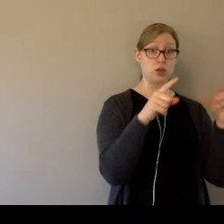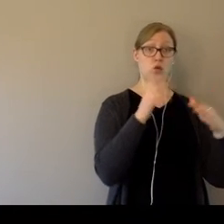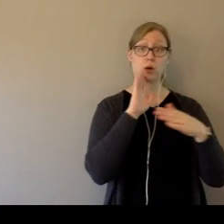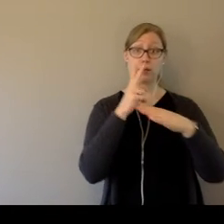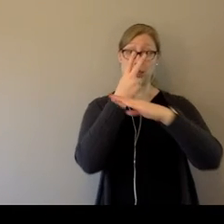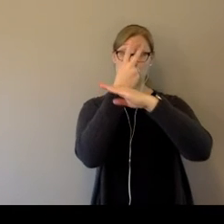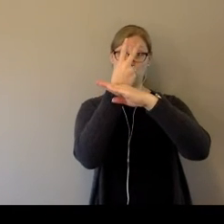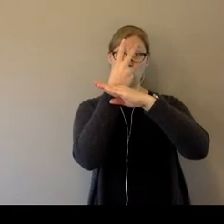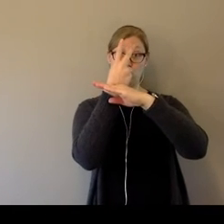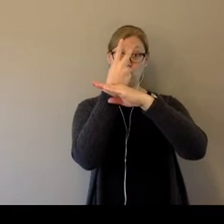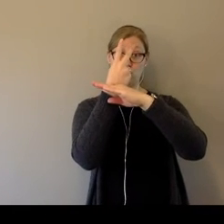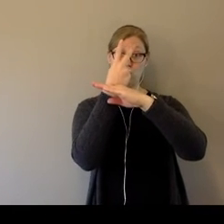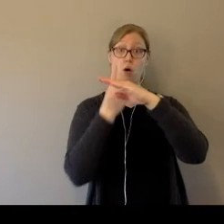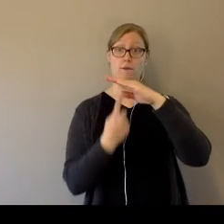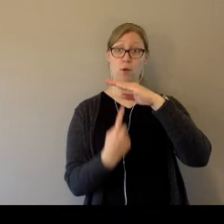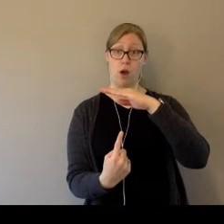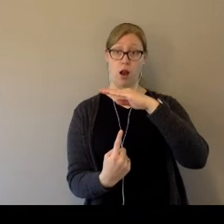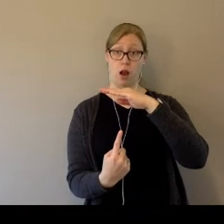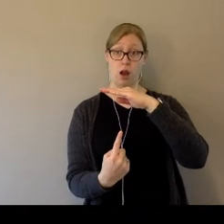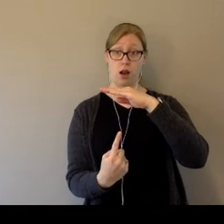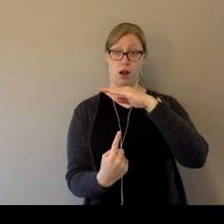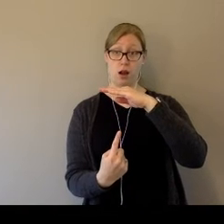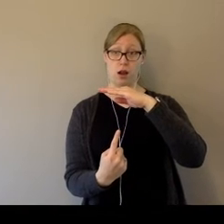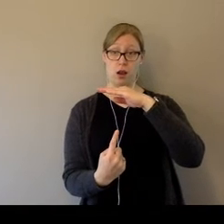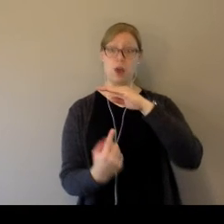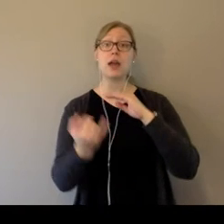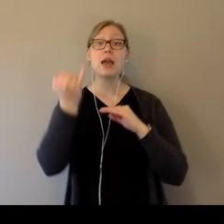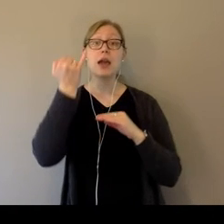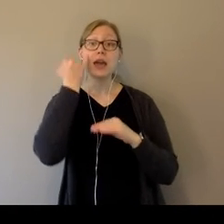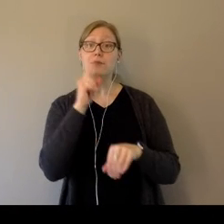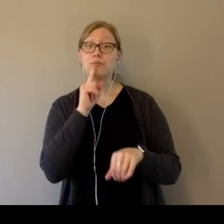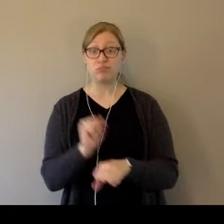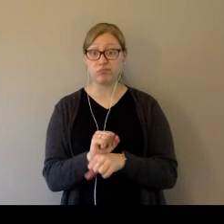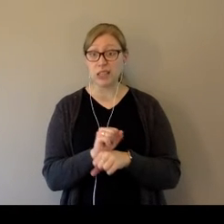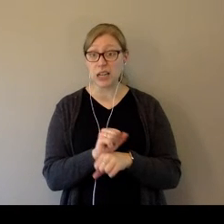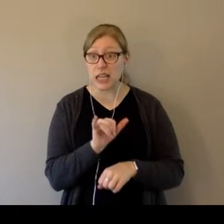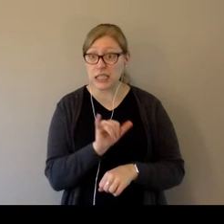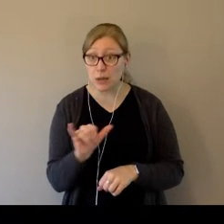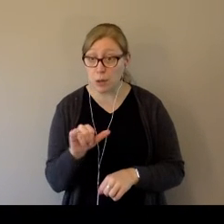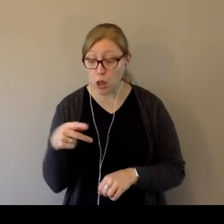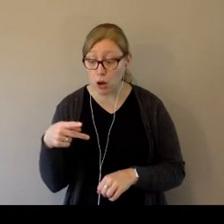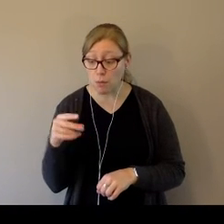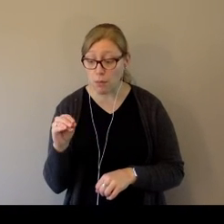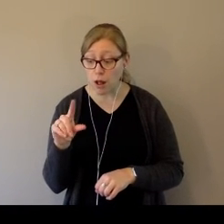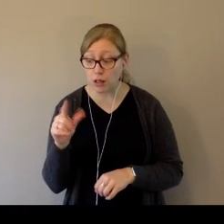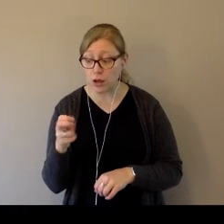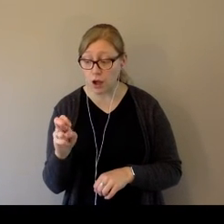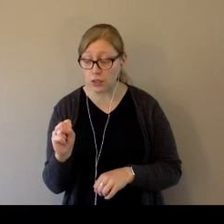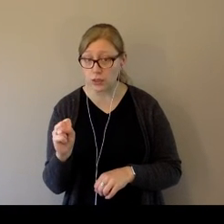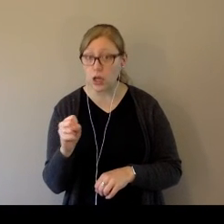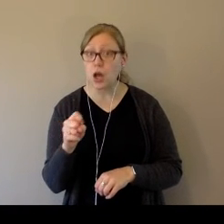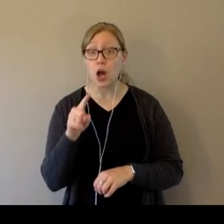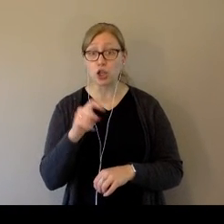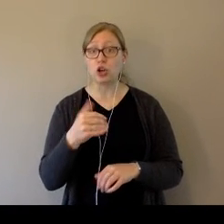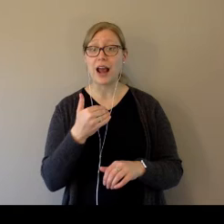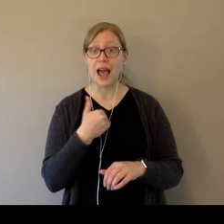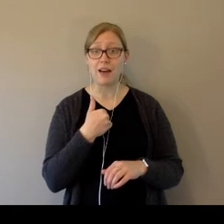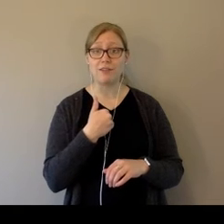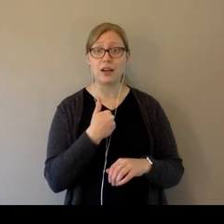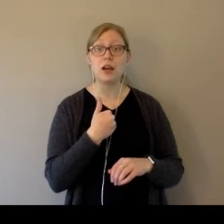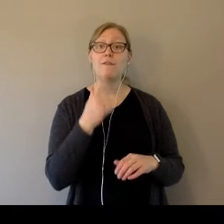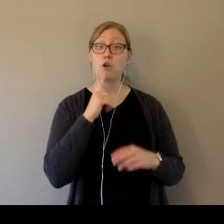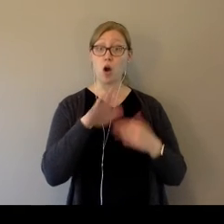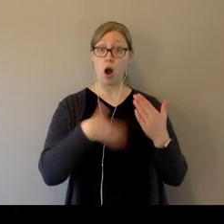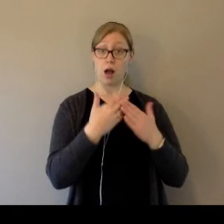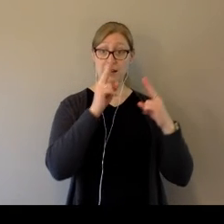1. Now, if these are in fact similar polygons, I should get that same ratio for all the other pairs of sides. So